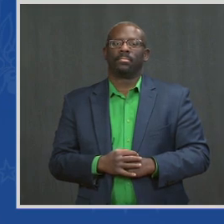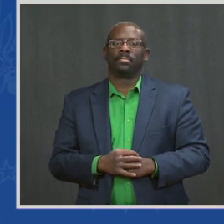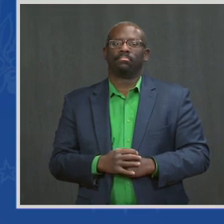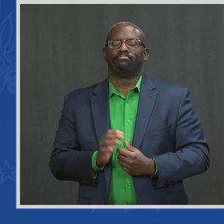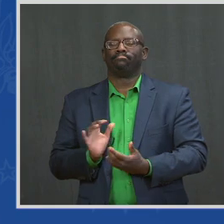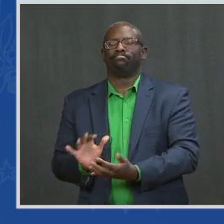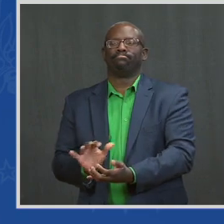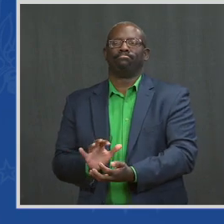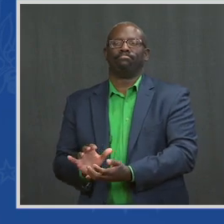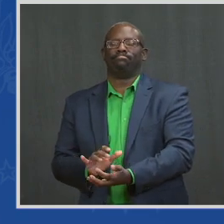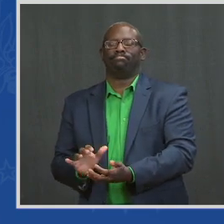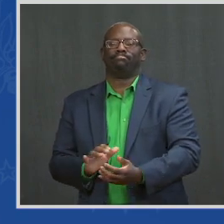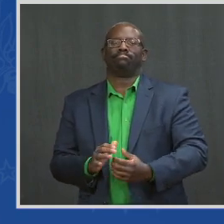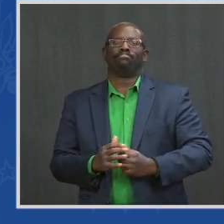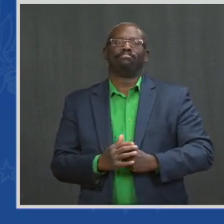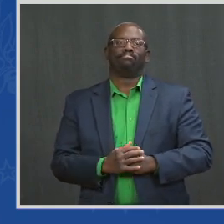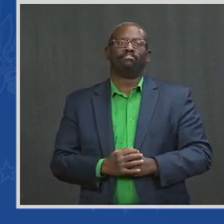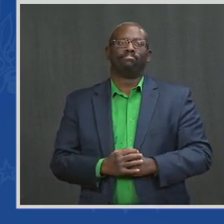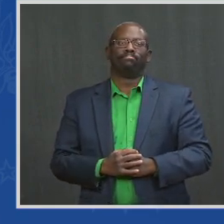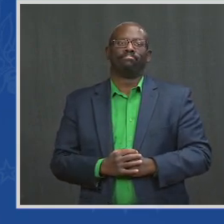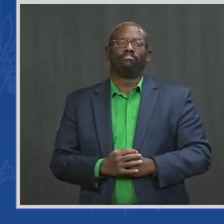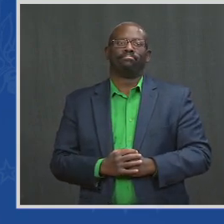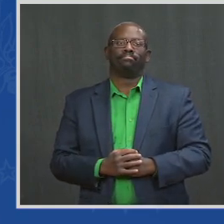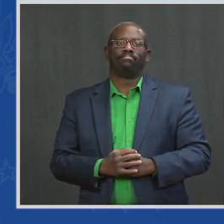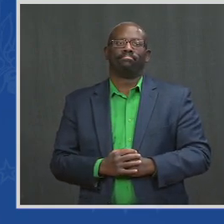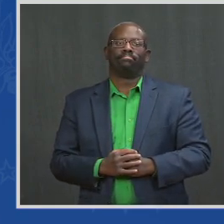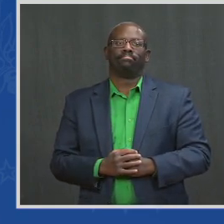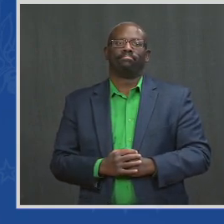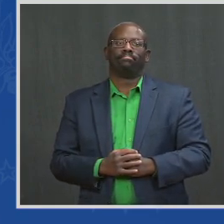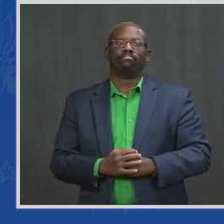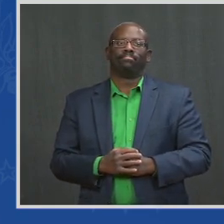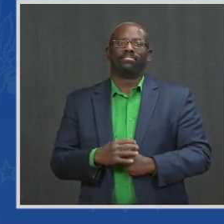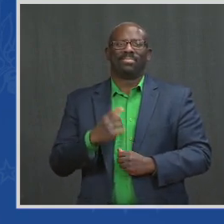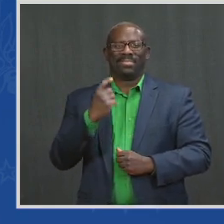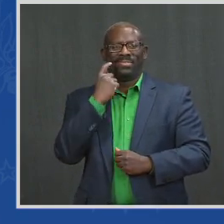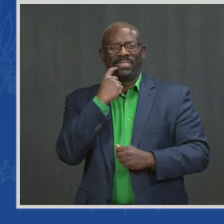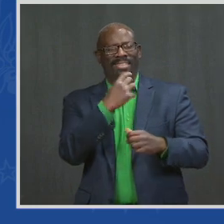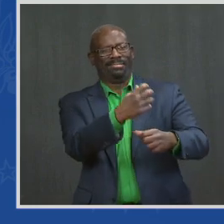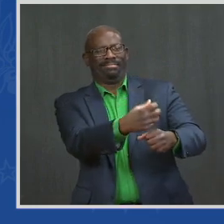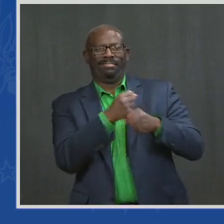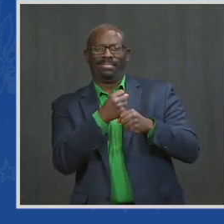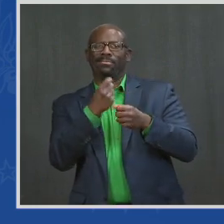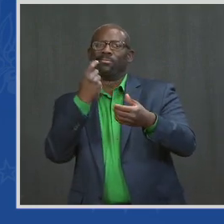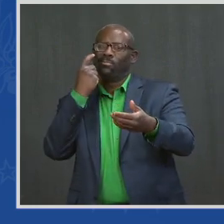Who just received a very special recognition from the President of the United States.